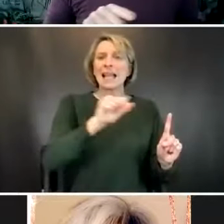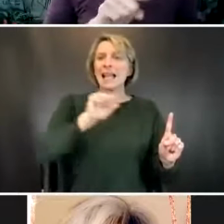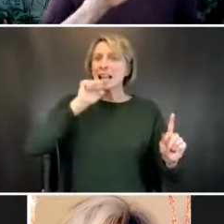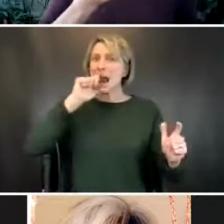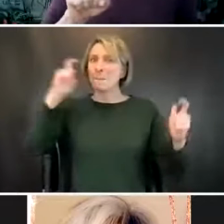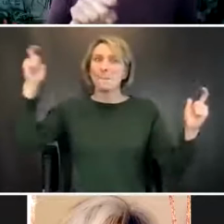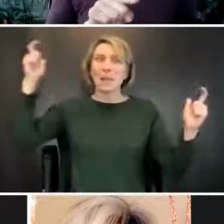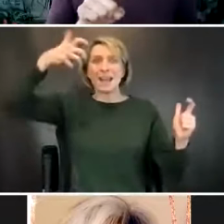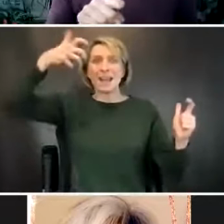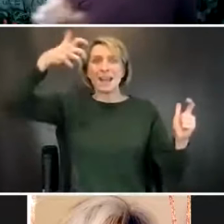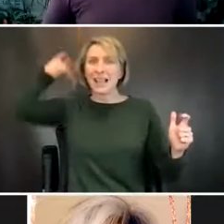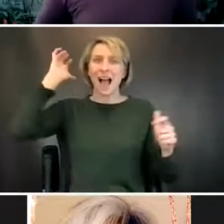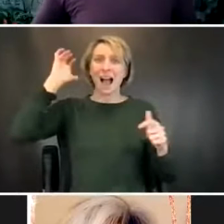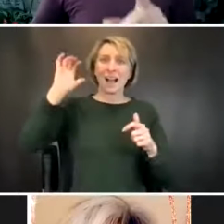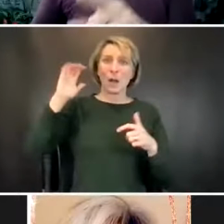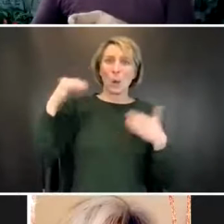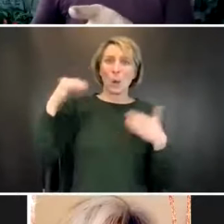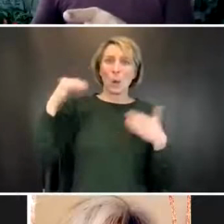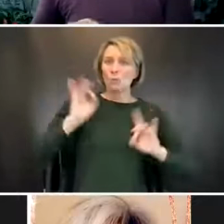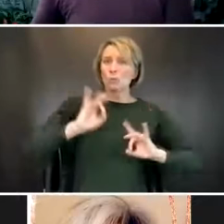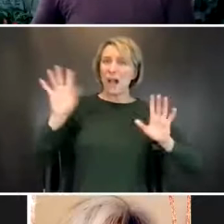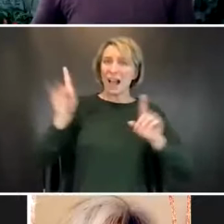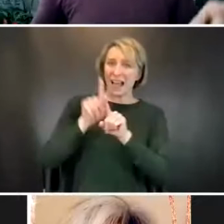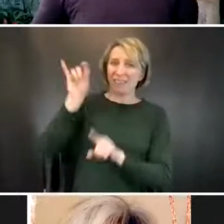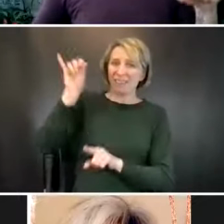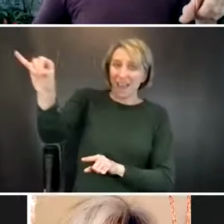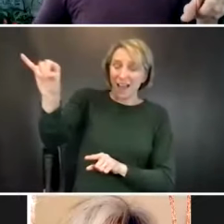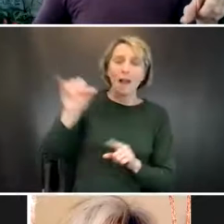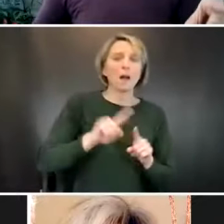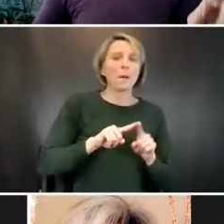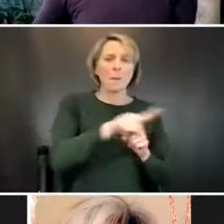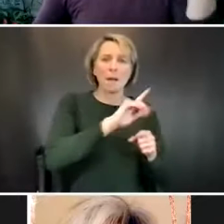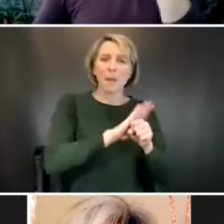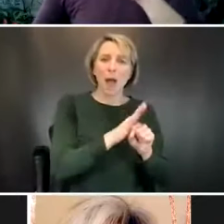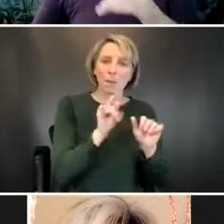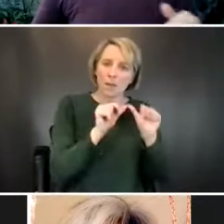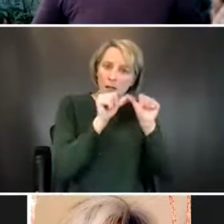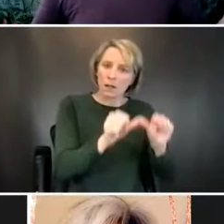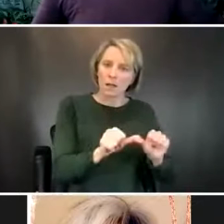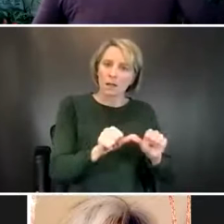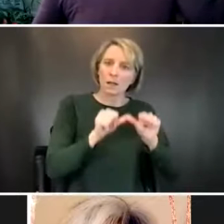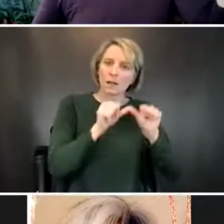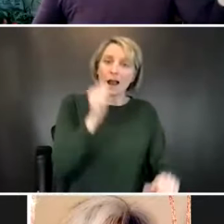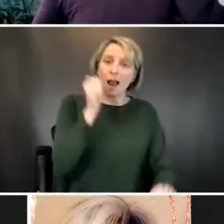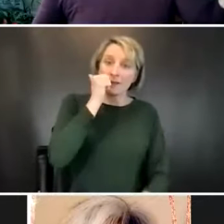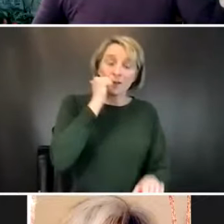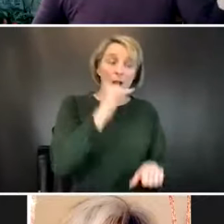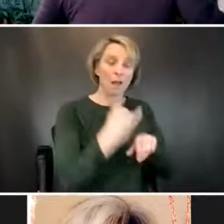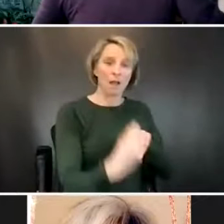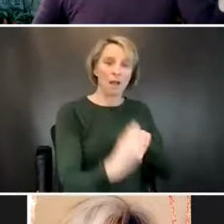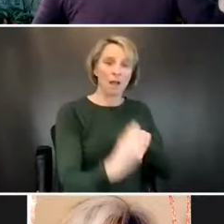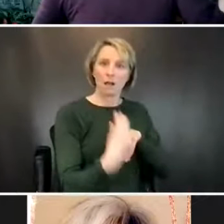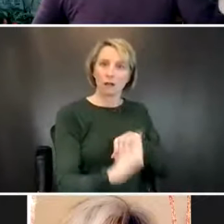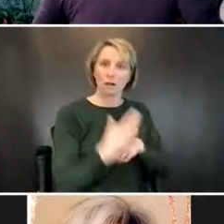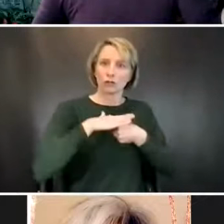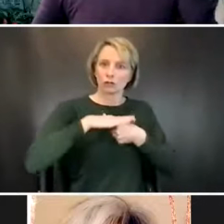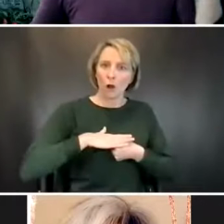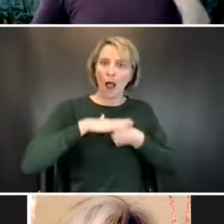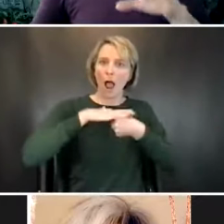in that space between the stress response and the discharge or the completion of the stress response